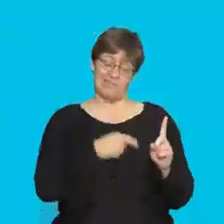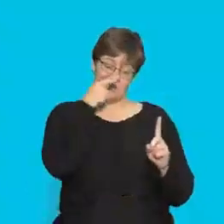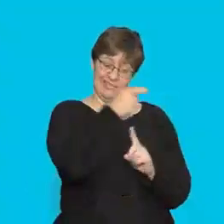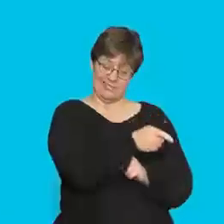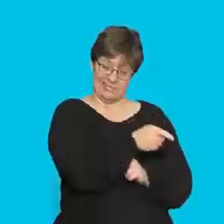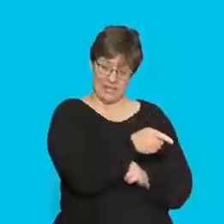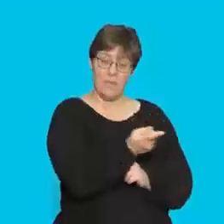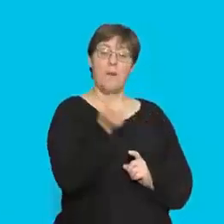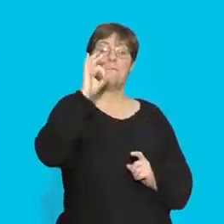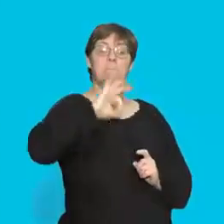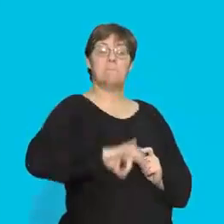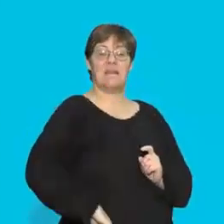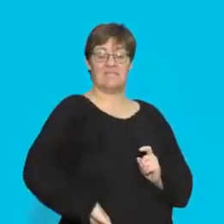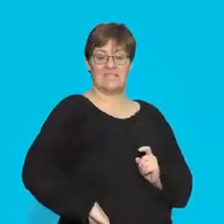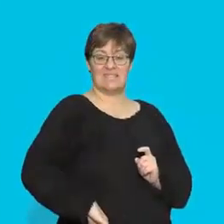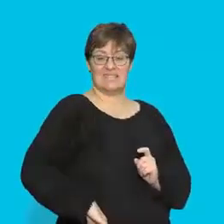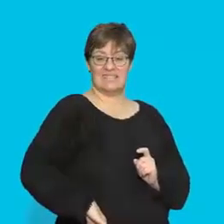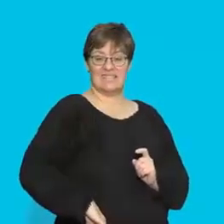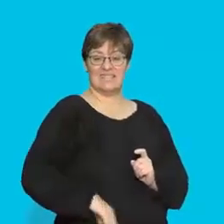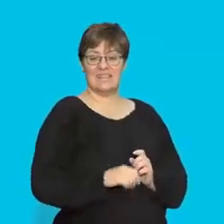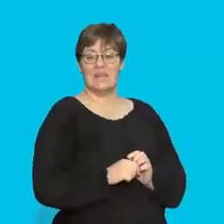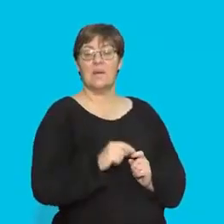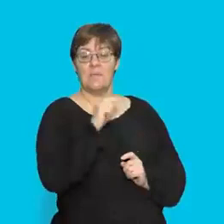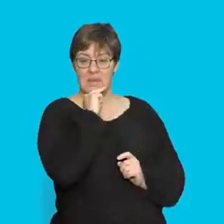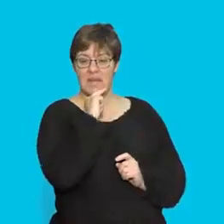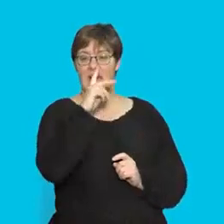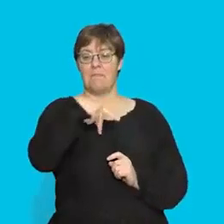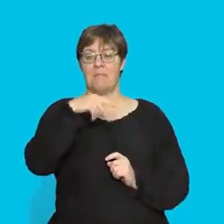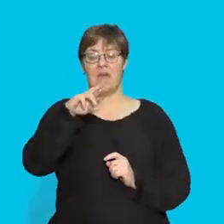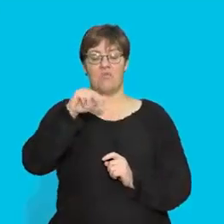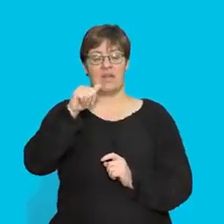have one organism benefiting, that is